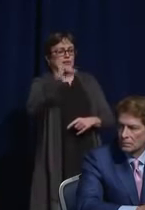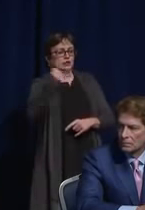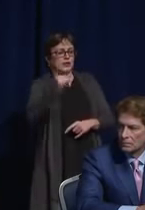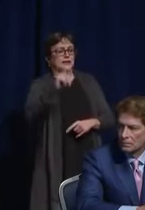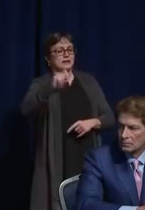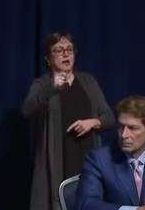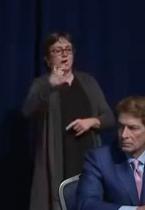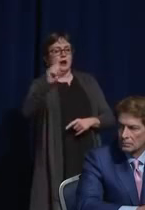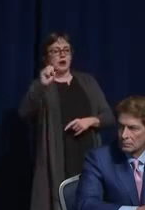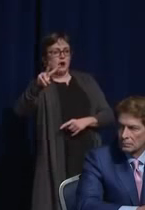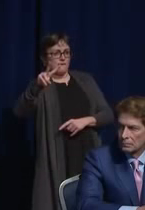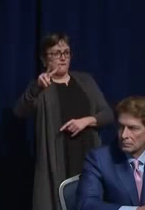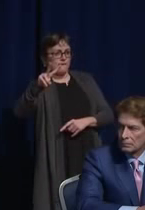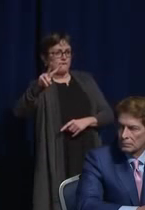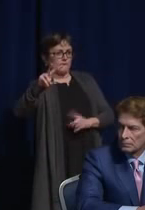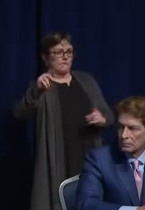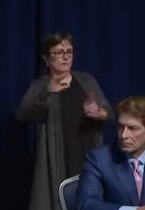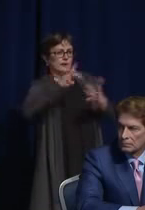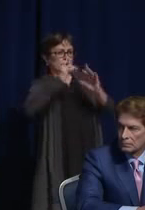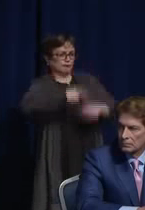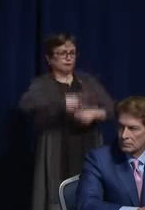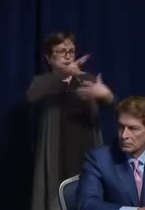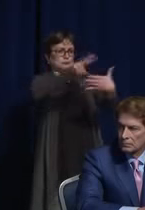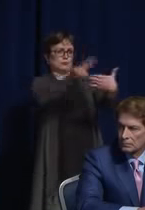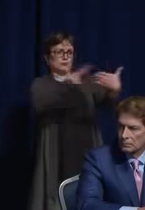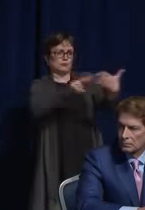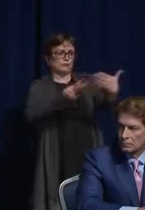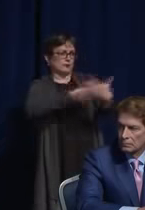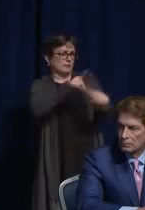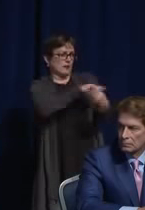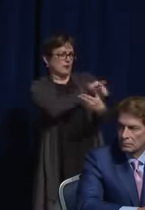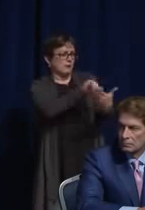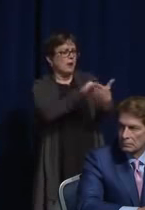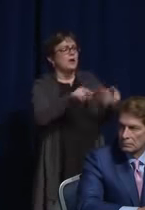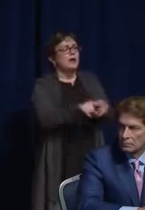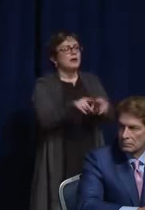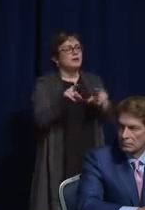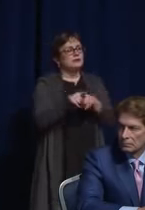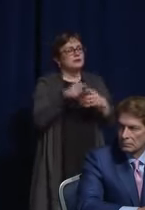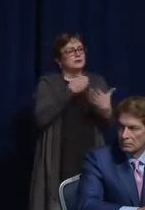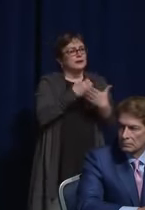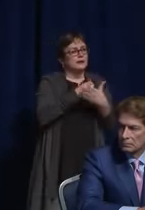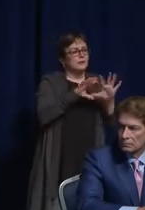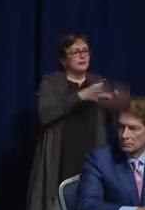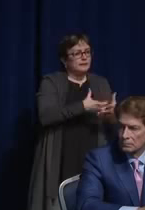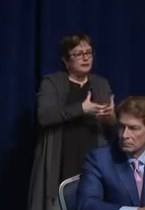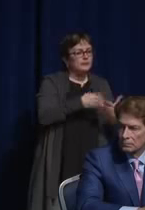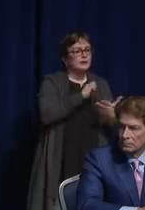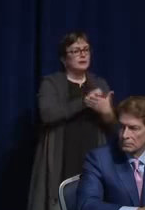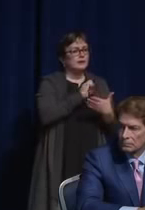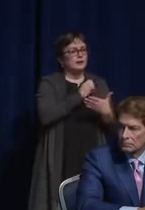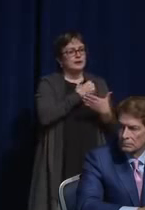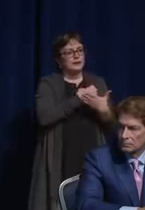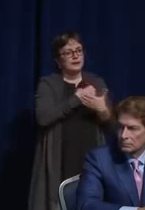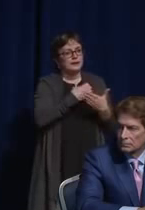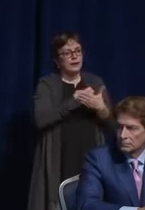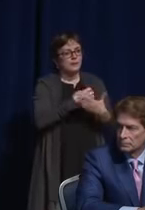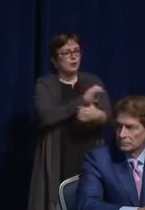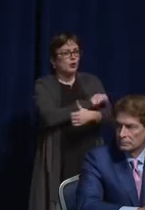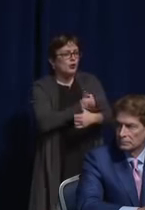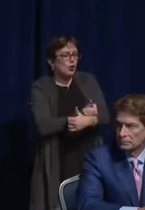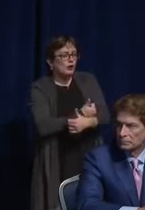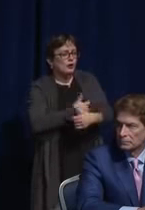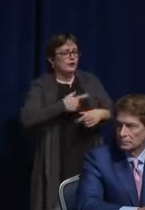cv.business.nj.gov. I also want to say that our economics team and the Economic Development Authority are working on what I would call